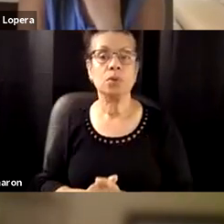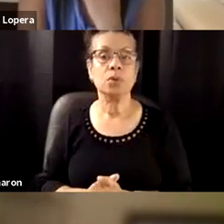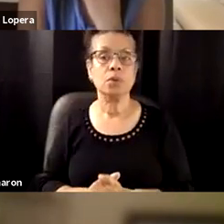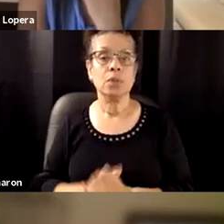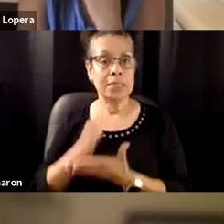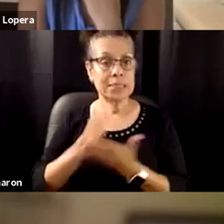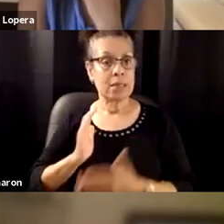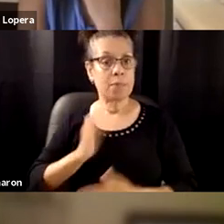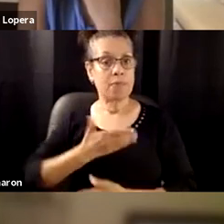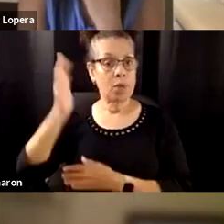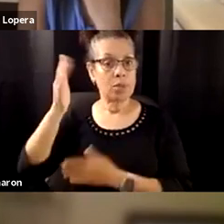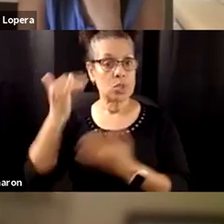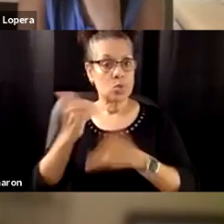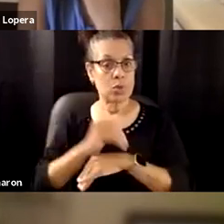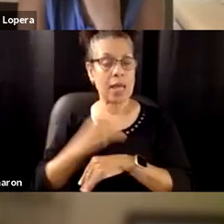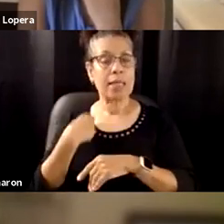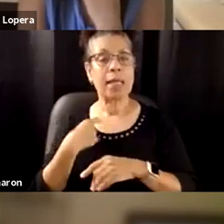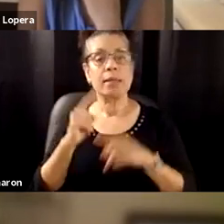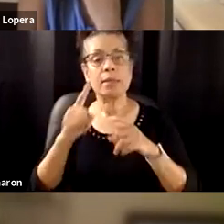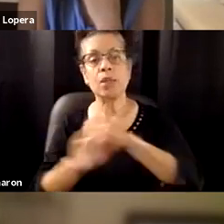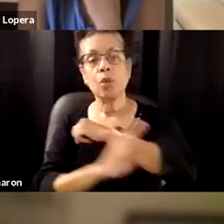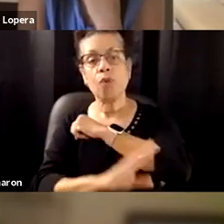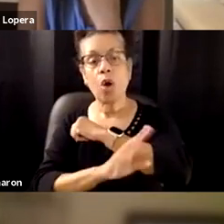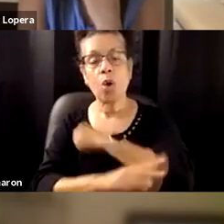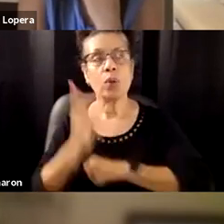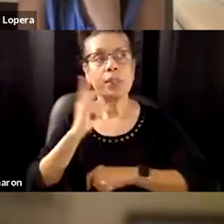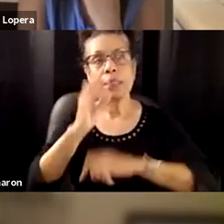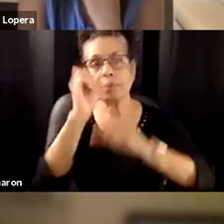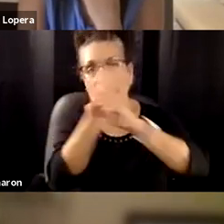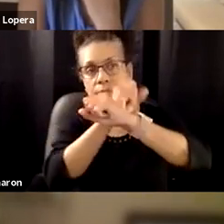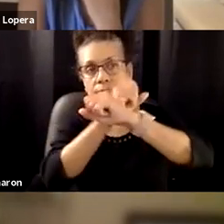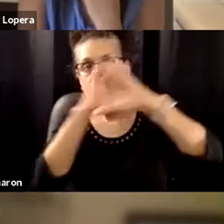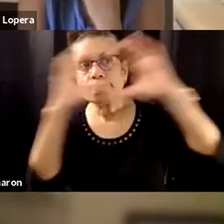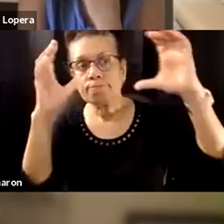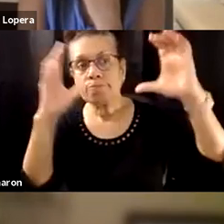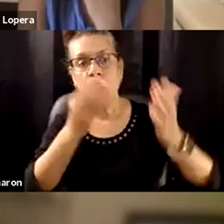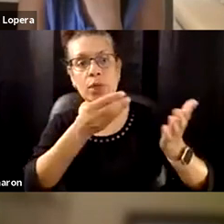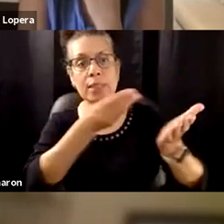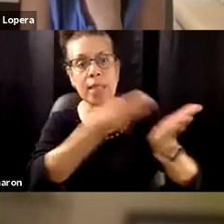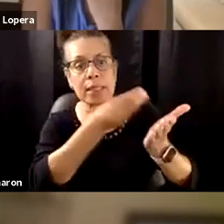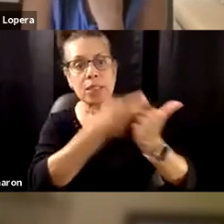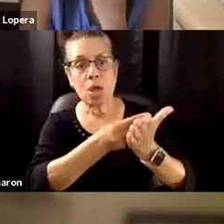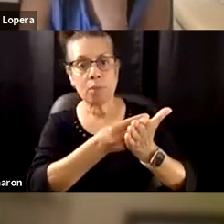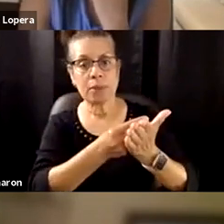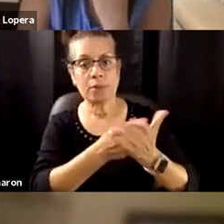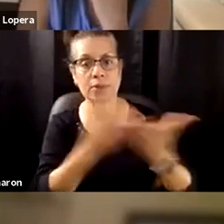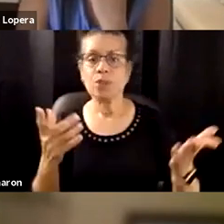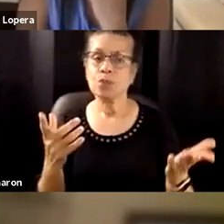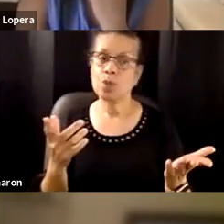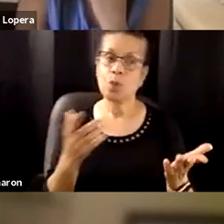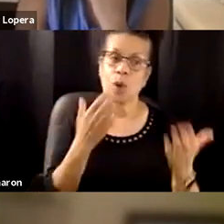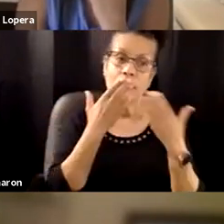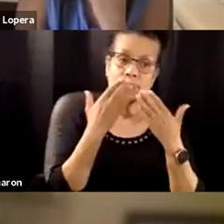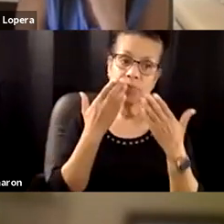tonight and going into the fall you're going to hear about our academic vision and how all these things complement so ms lepere i appreciate you raising